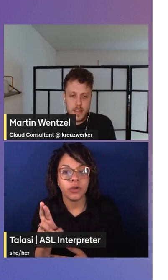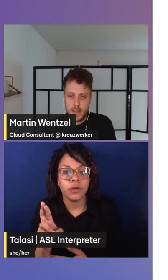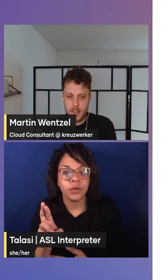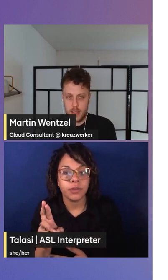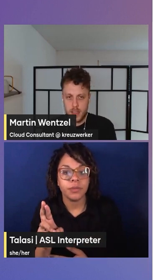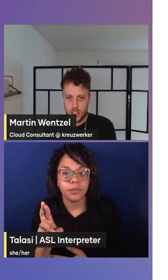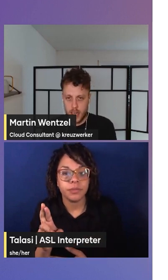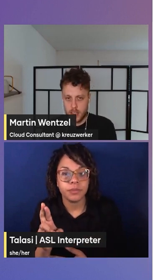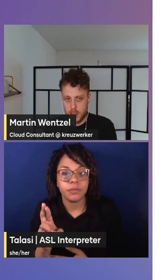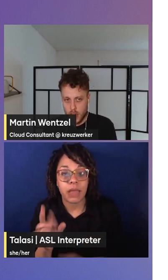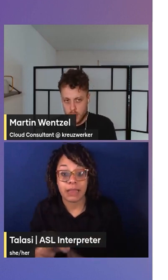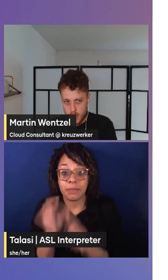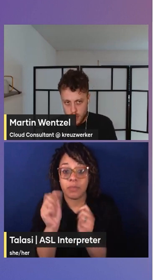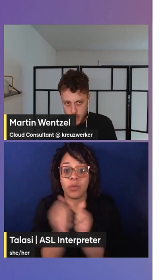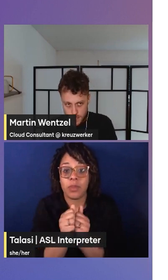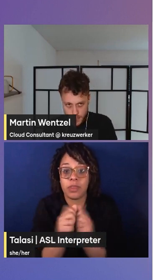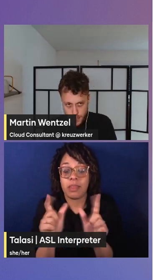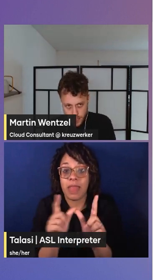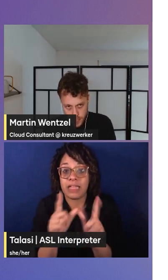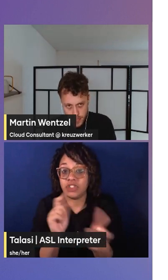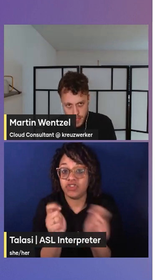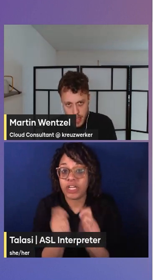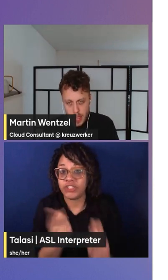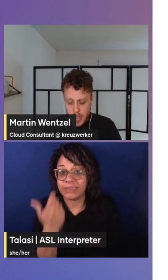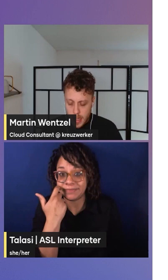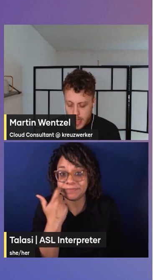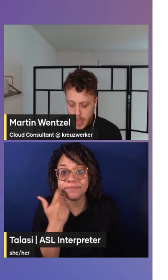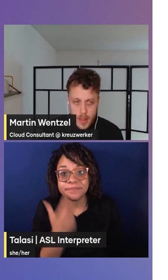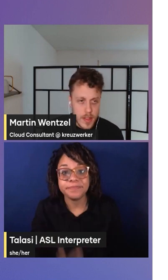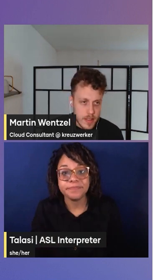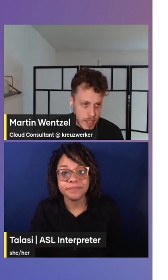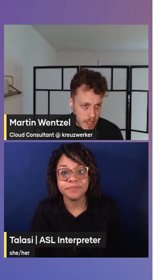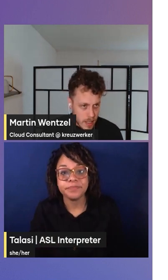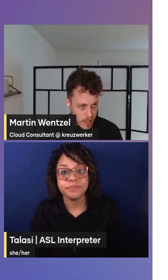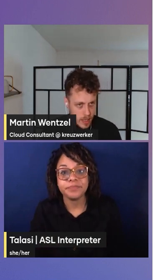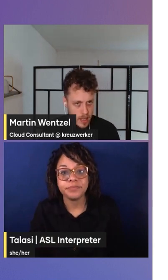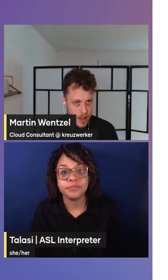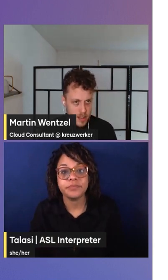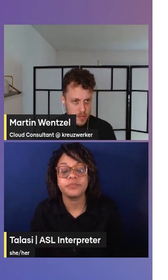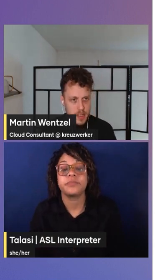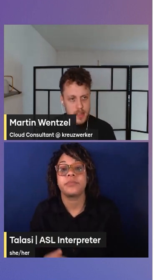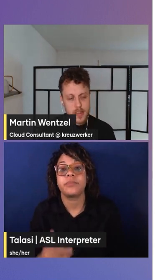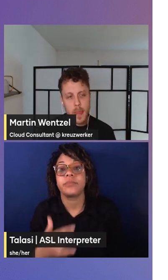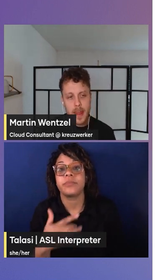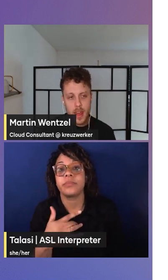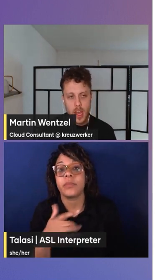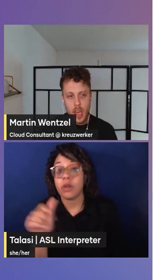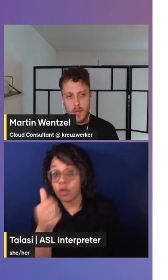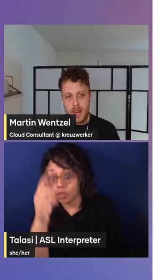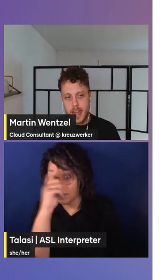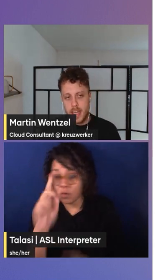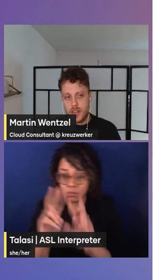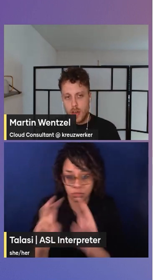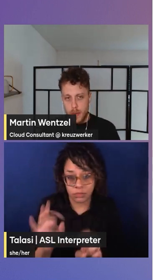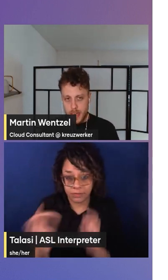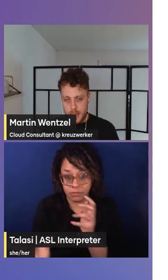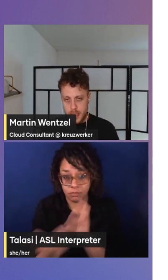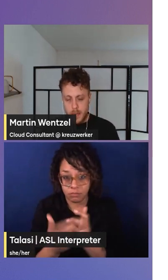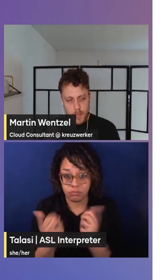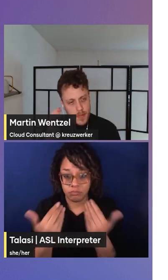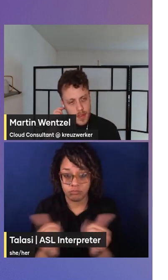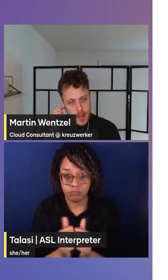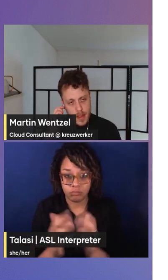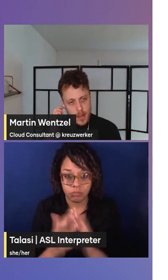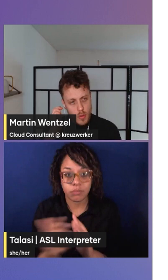the license changes now and so on. The second category is implementation